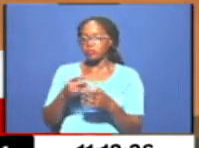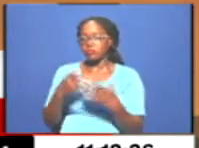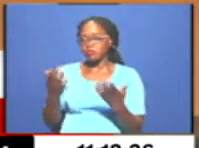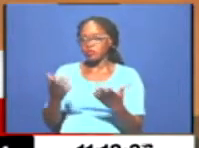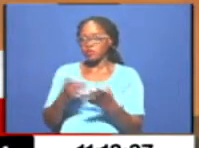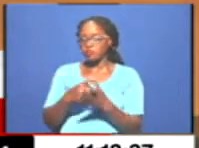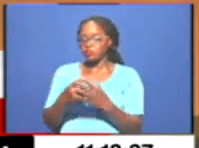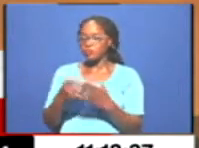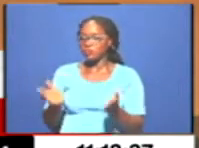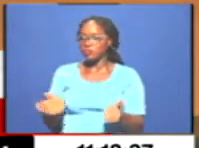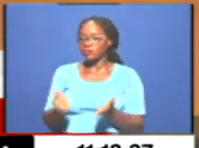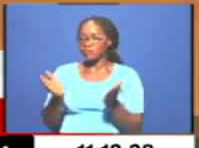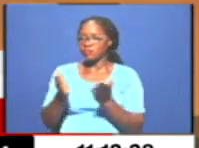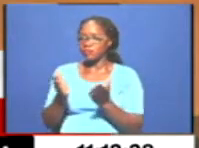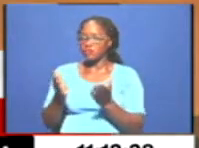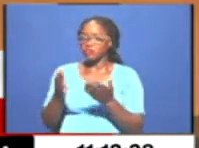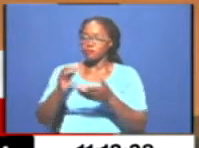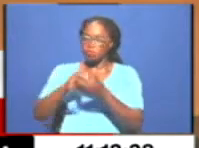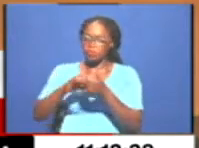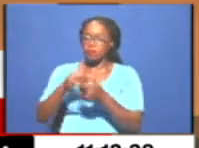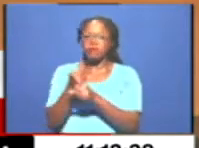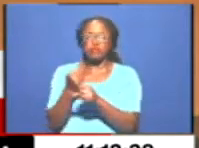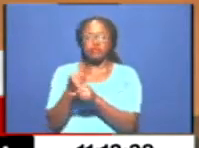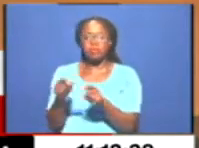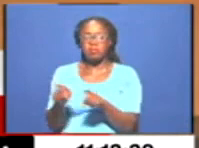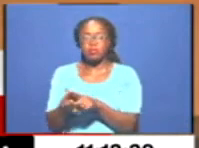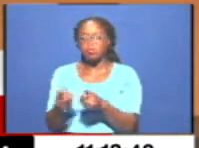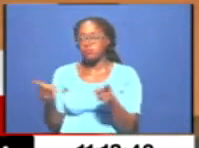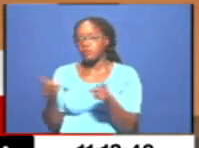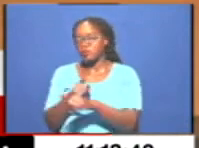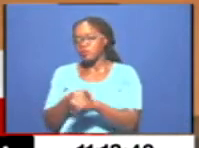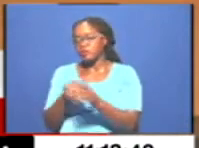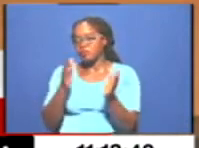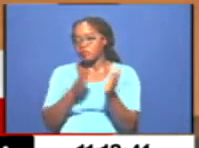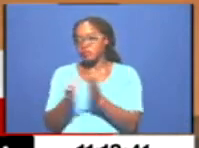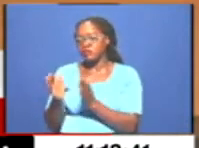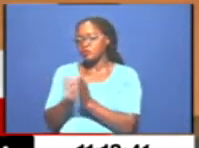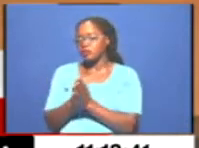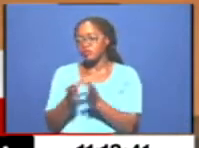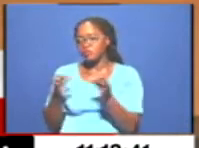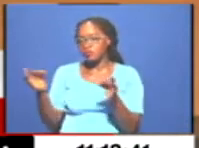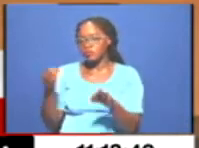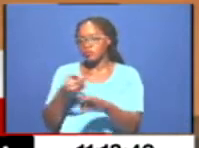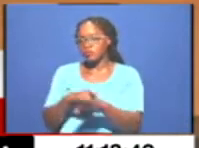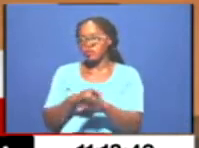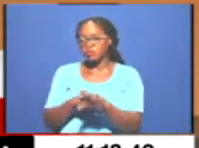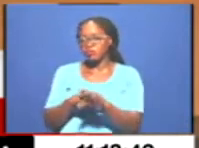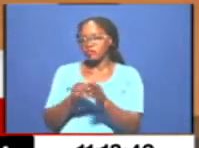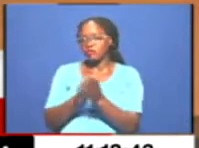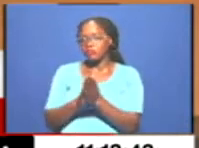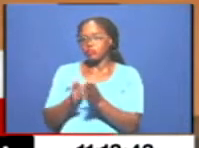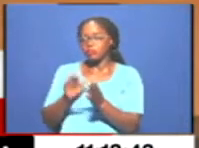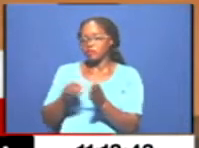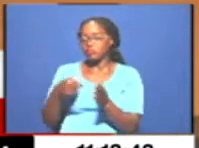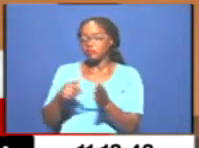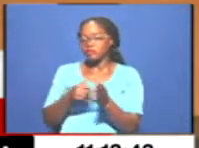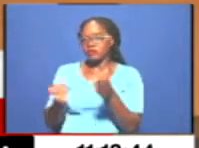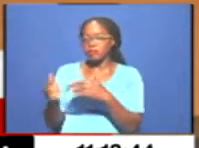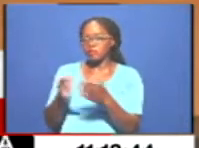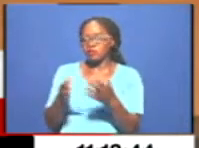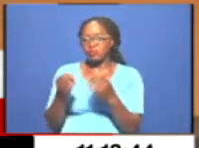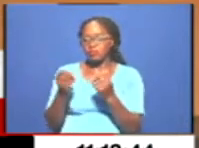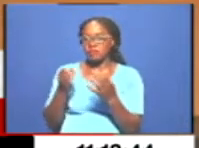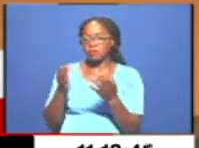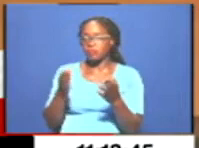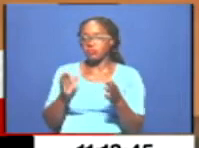our federations to do it. That's a short-term strategy. The long-term is to start giving our women opportunities. There are a lot of women